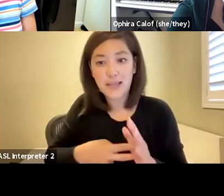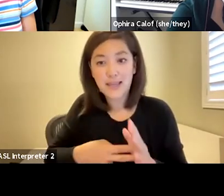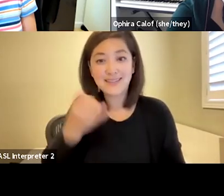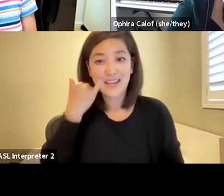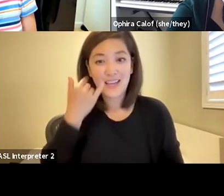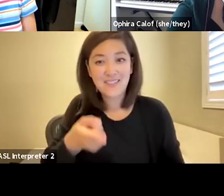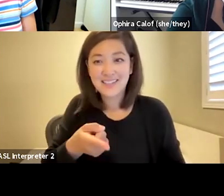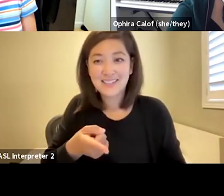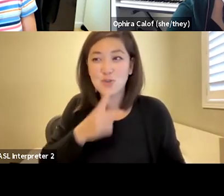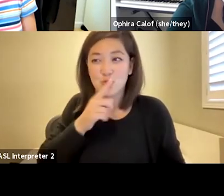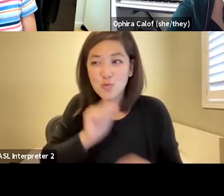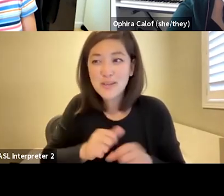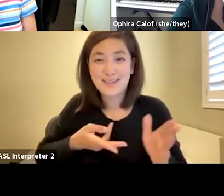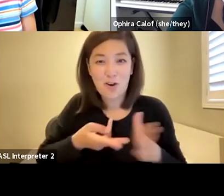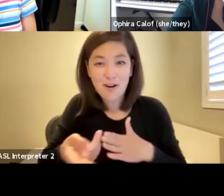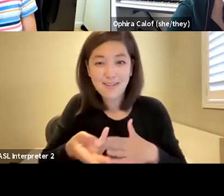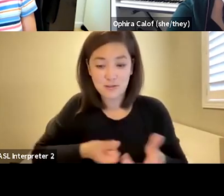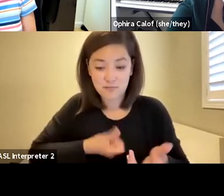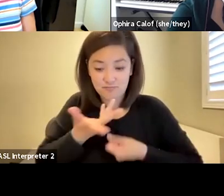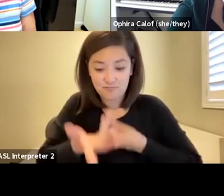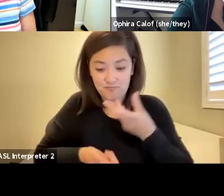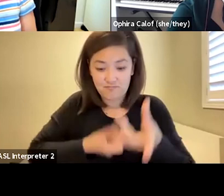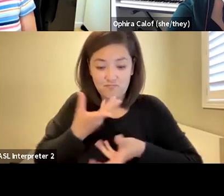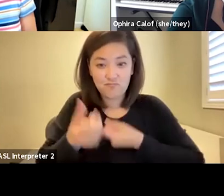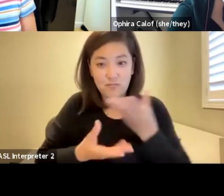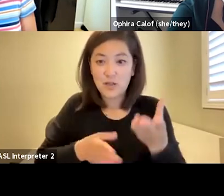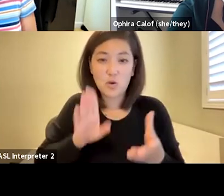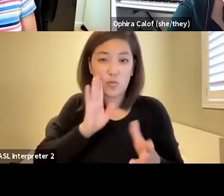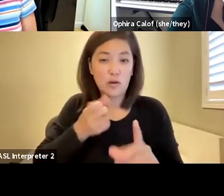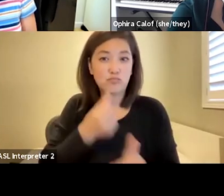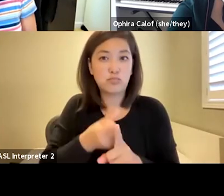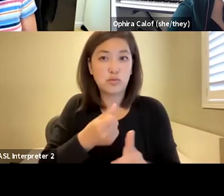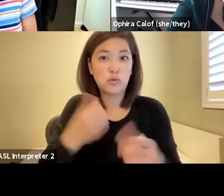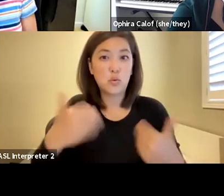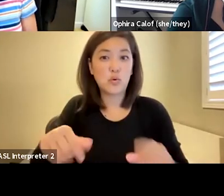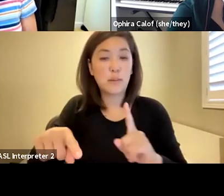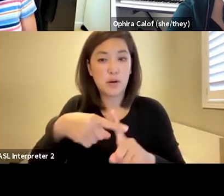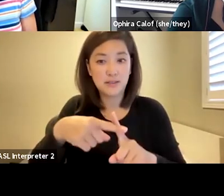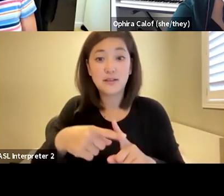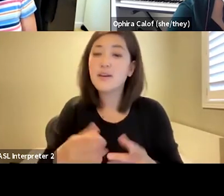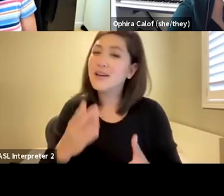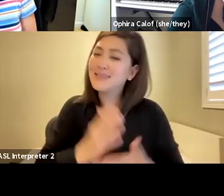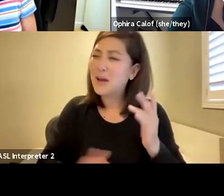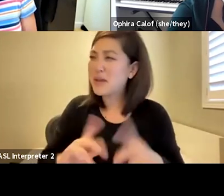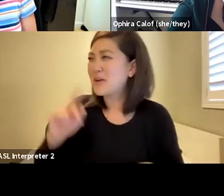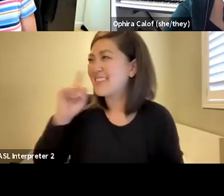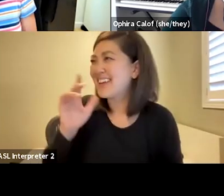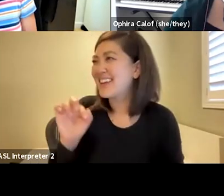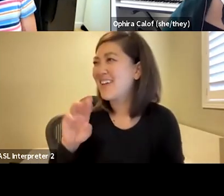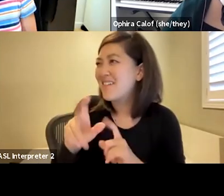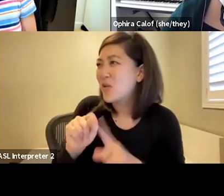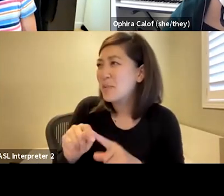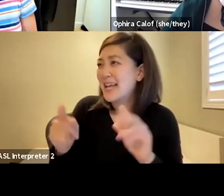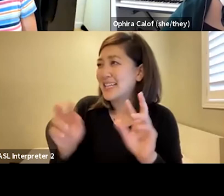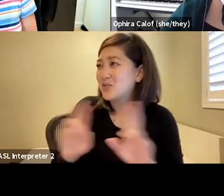honest, really honest personal place. I do think a lot of people focus a lot on, you know, is the format of this pitch deck presentable?